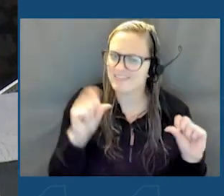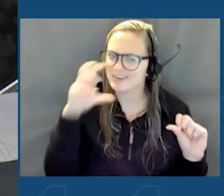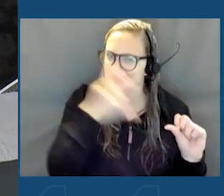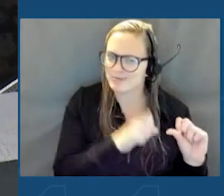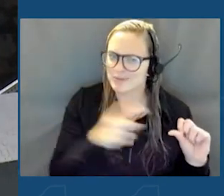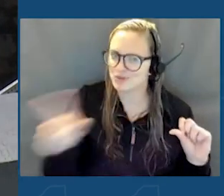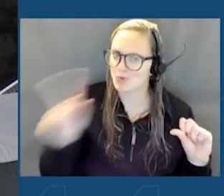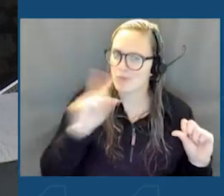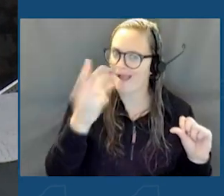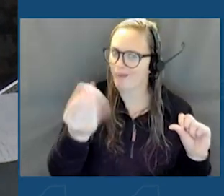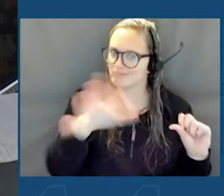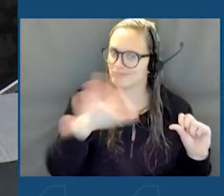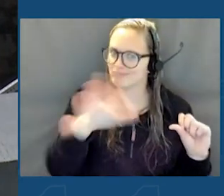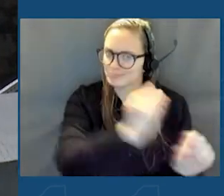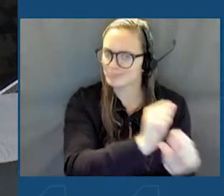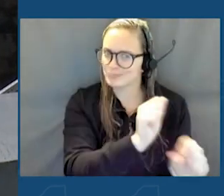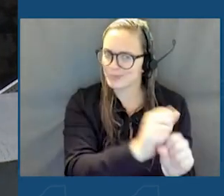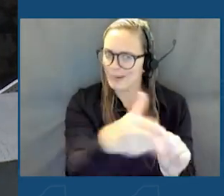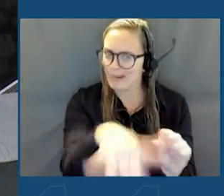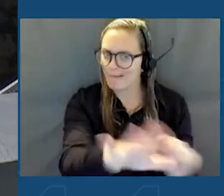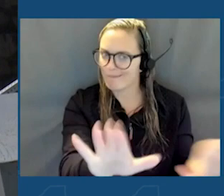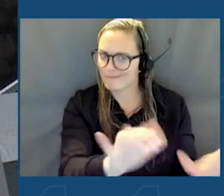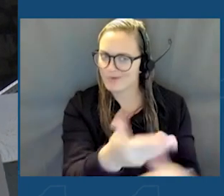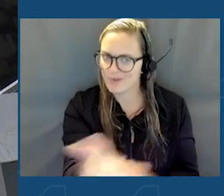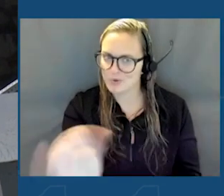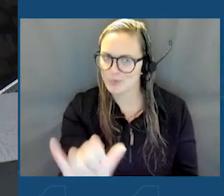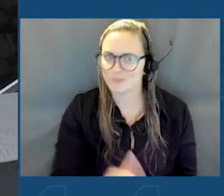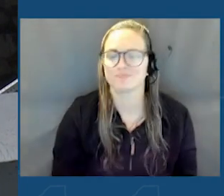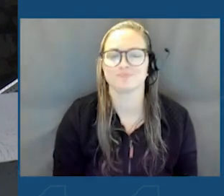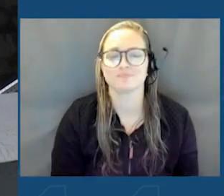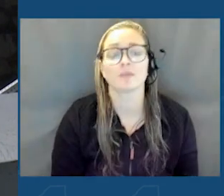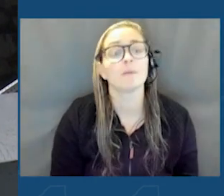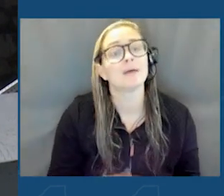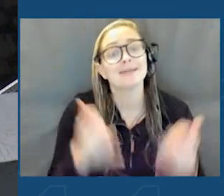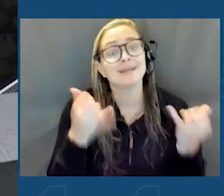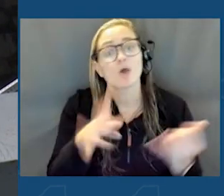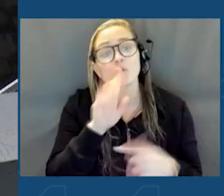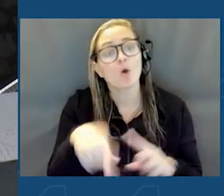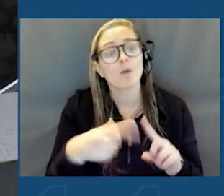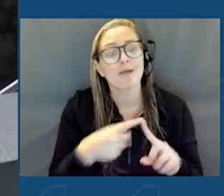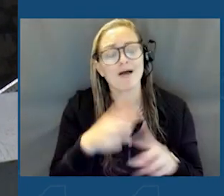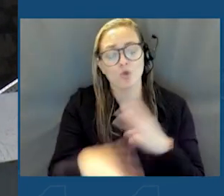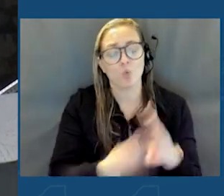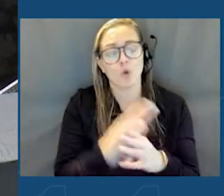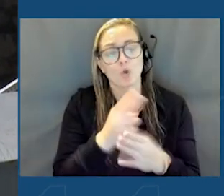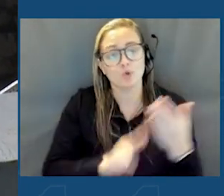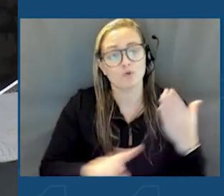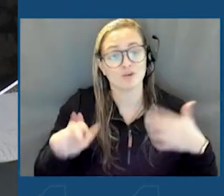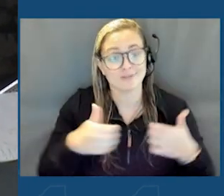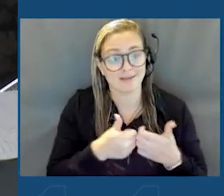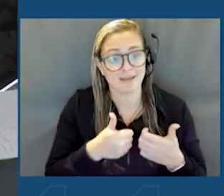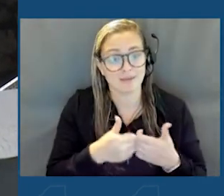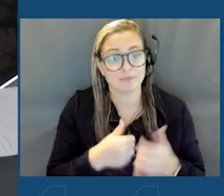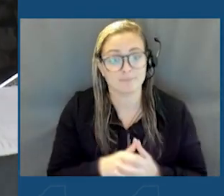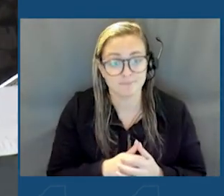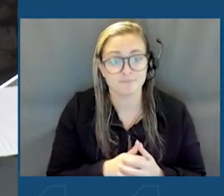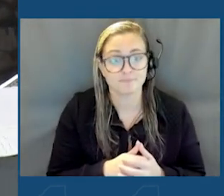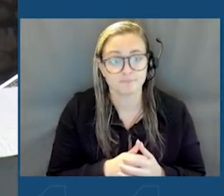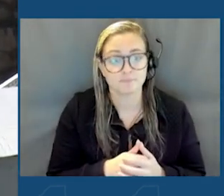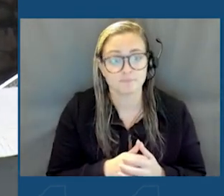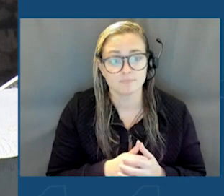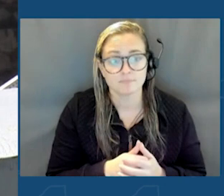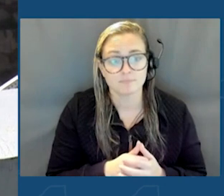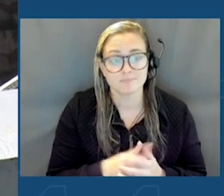too. But today, she is here to talk about the World University Games, which are just